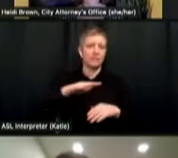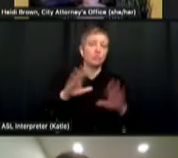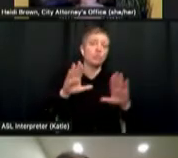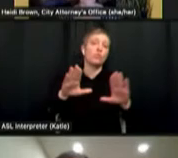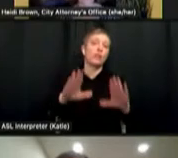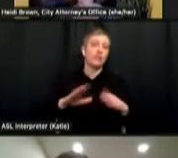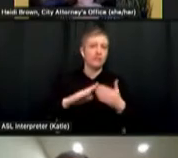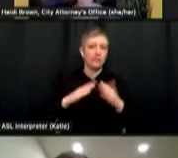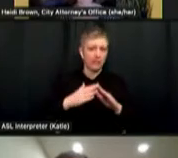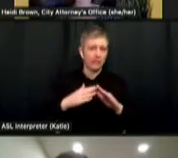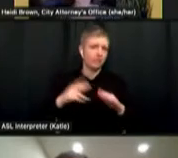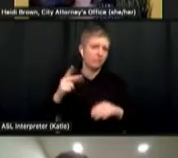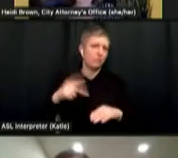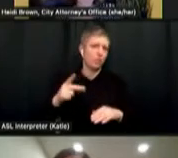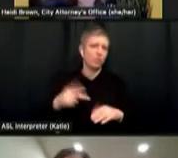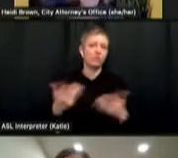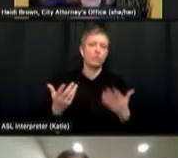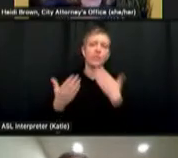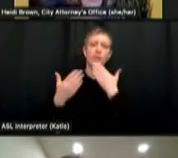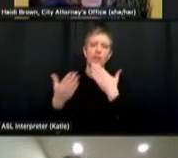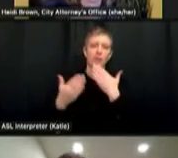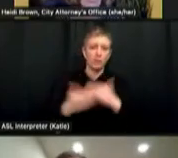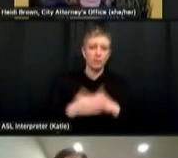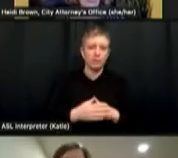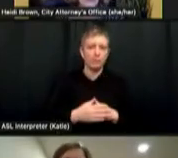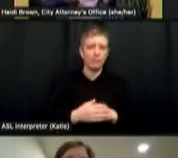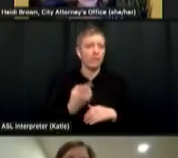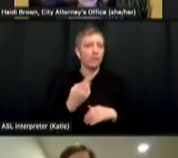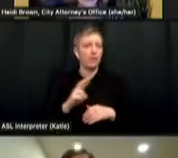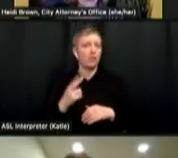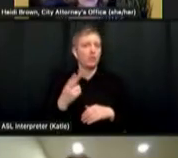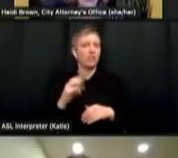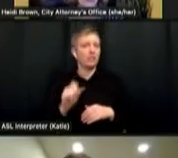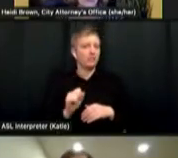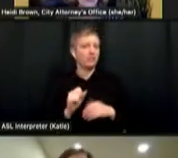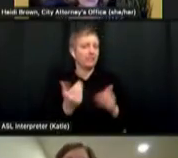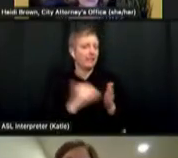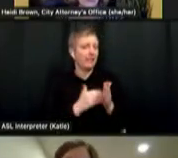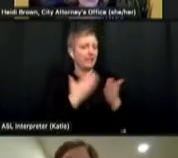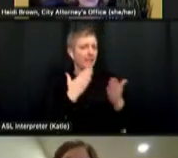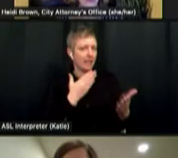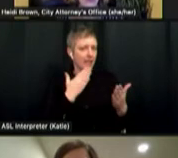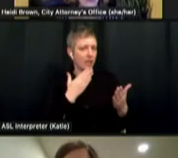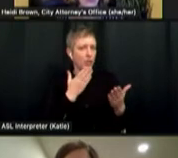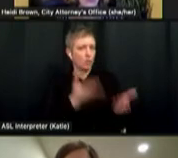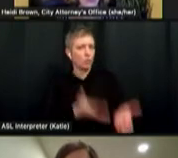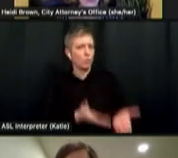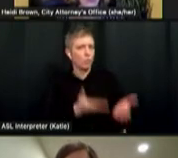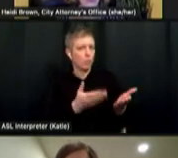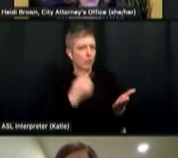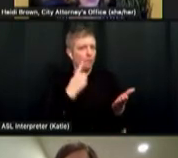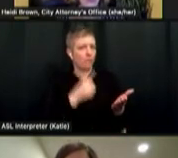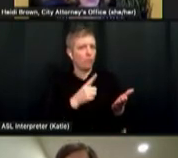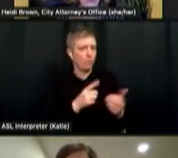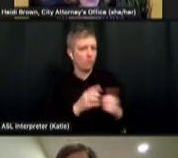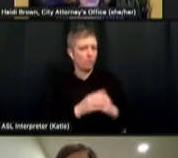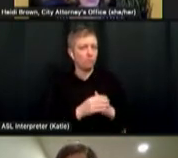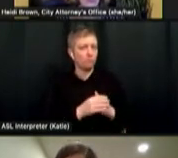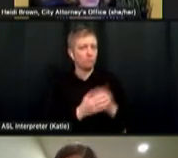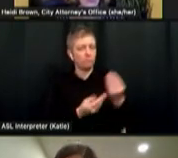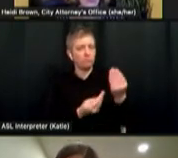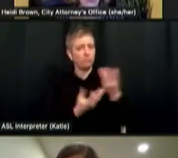Thank you very much. Dr. Haynes, again, we want to thank you for bringing us up to